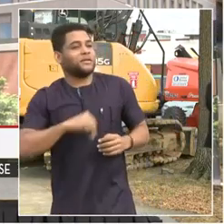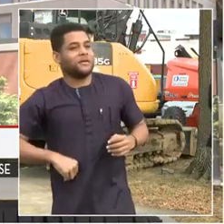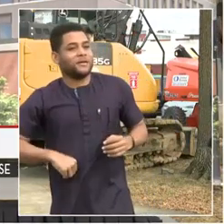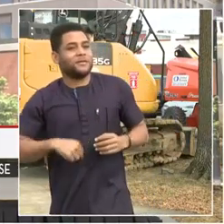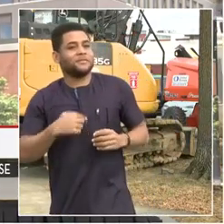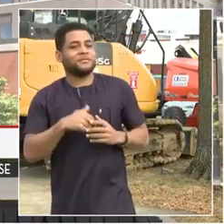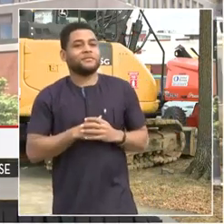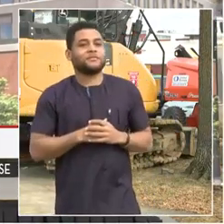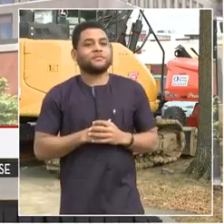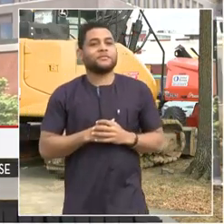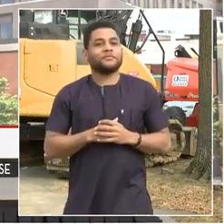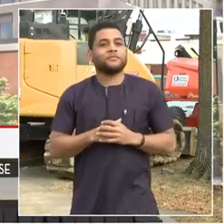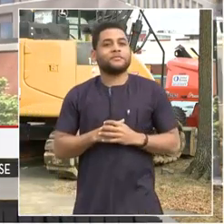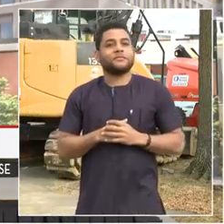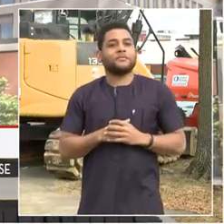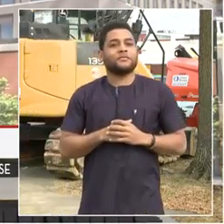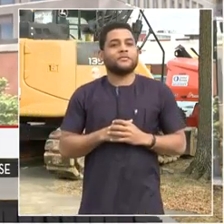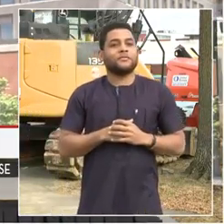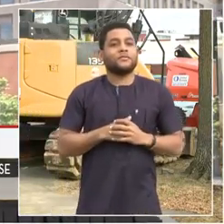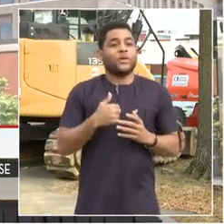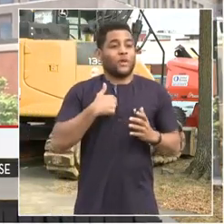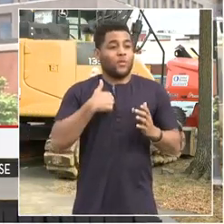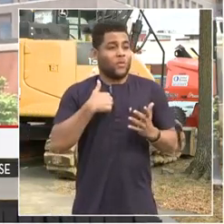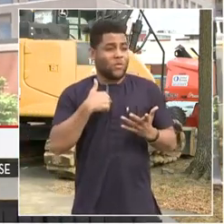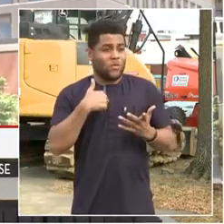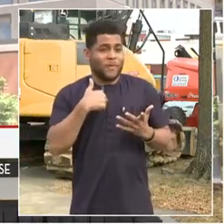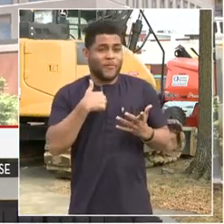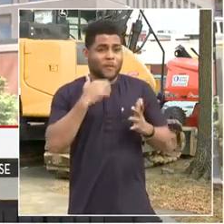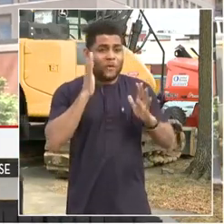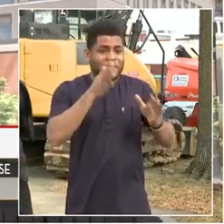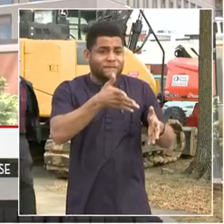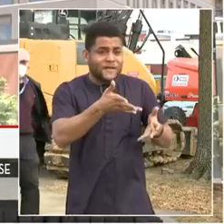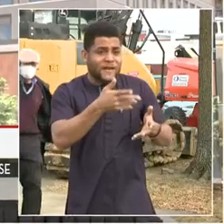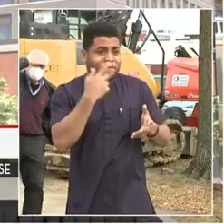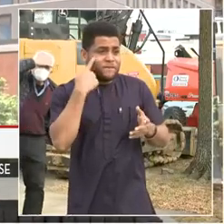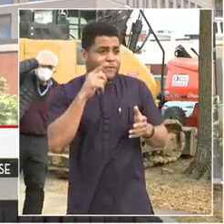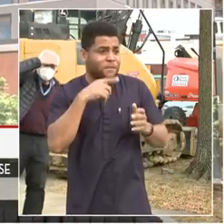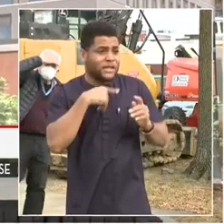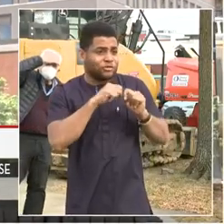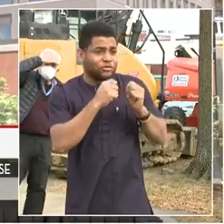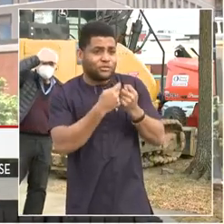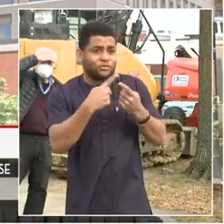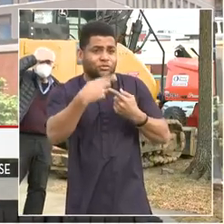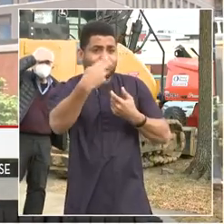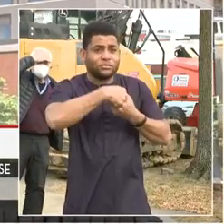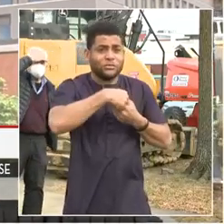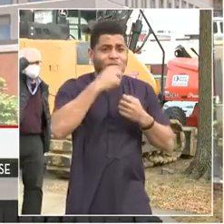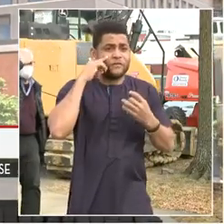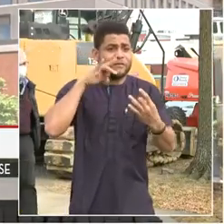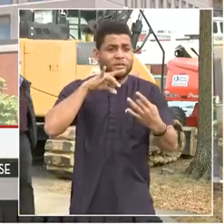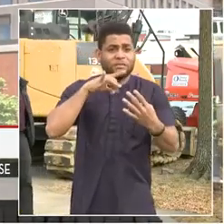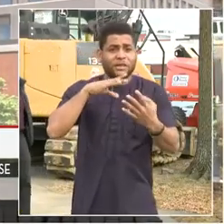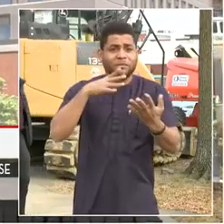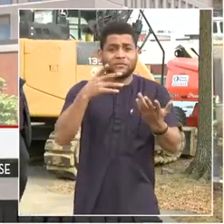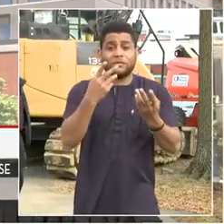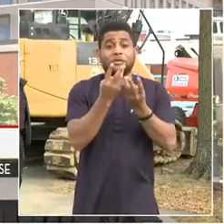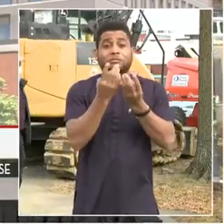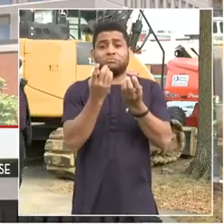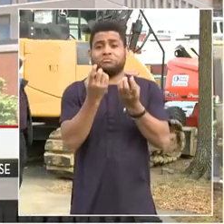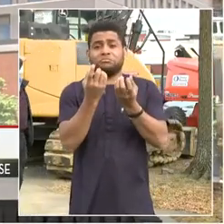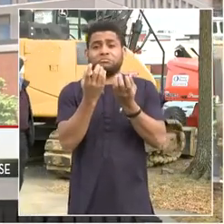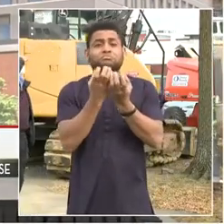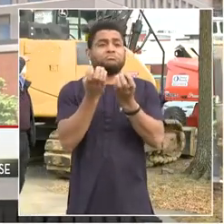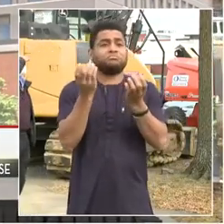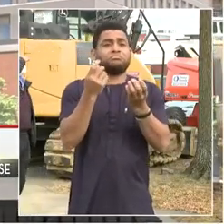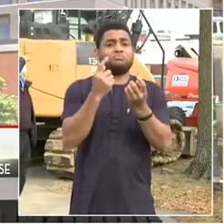And I'm going to invite my team to join me up here. GW, Wayne